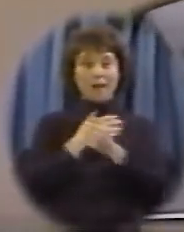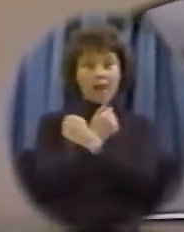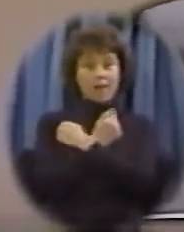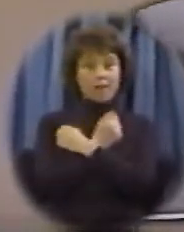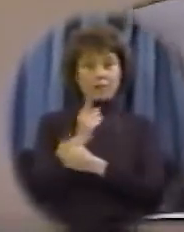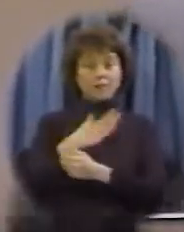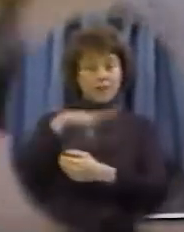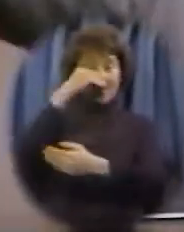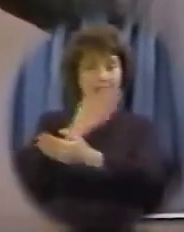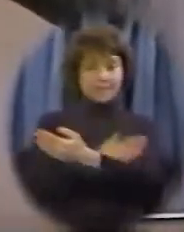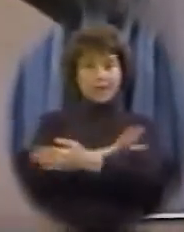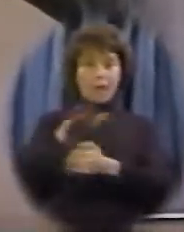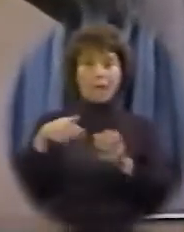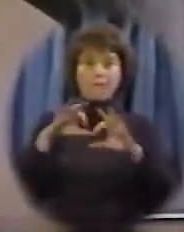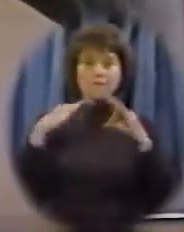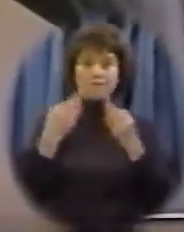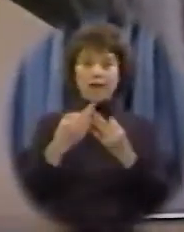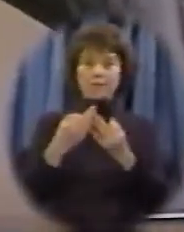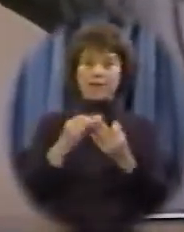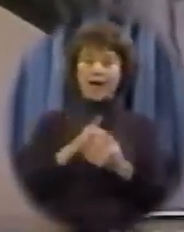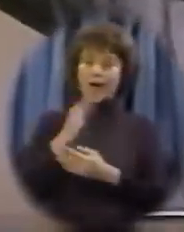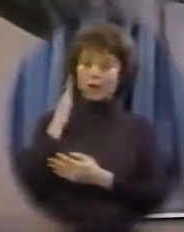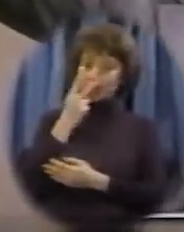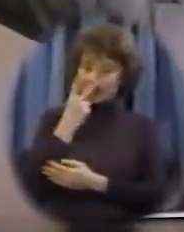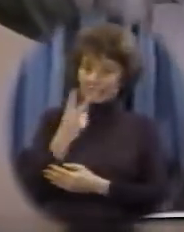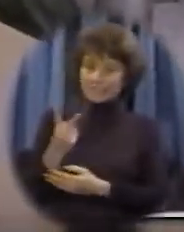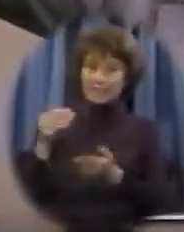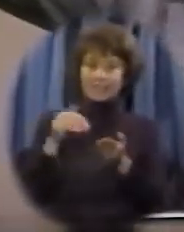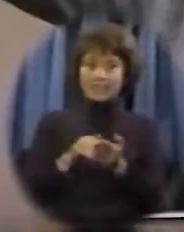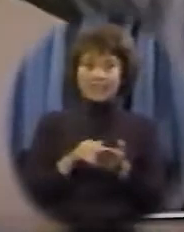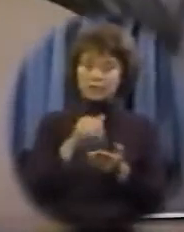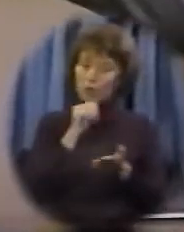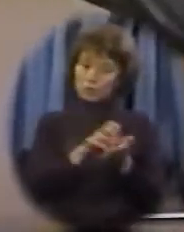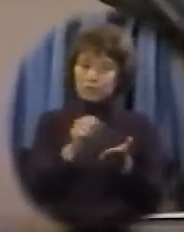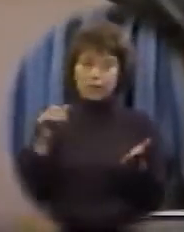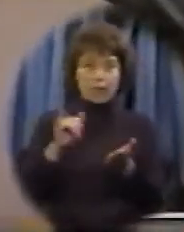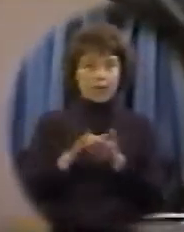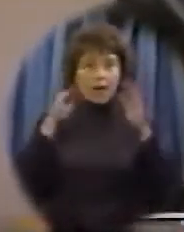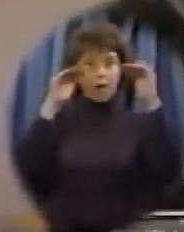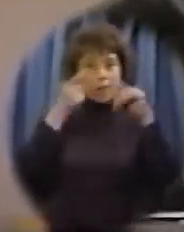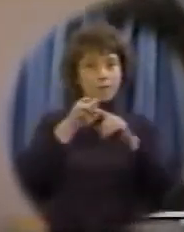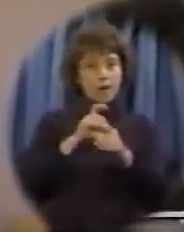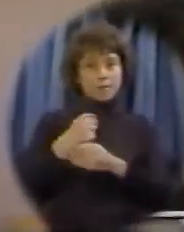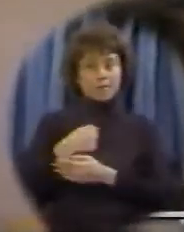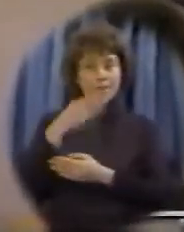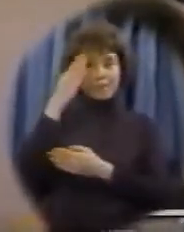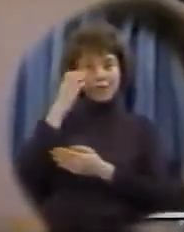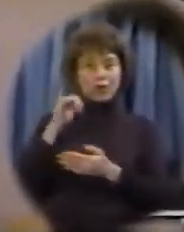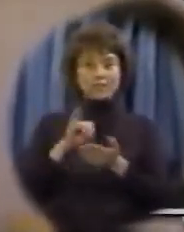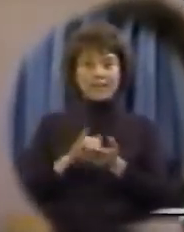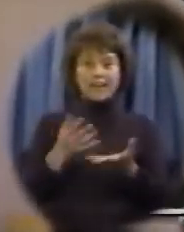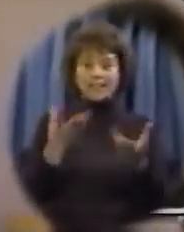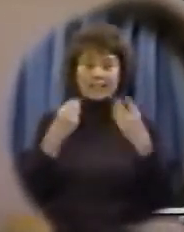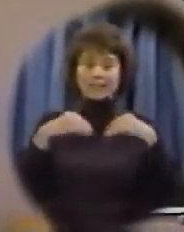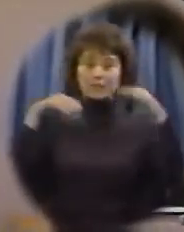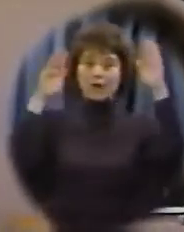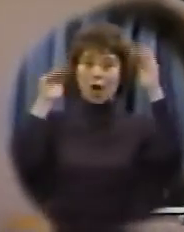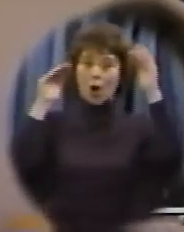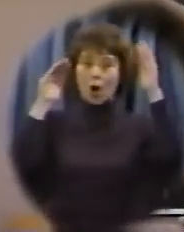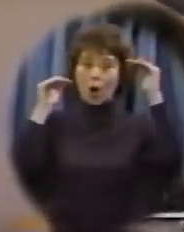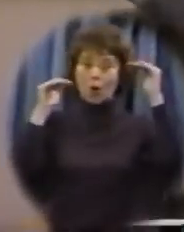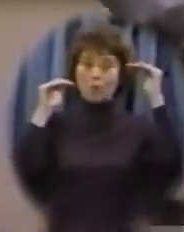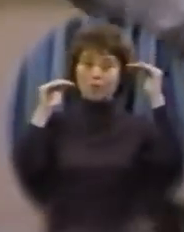Amen. Don't take that hope away from me, Mr. Modernist, Mr. Evolutionist, because it hangs a rainbow of hope around the shimmering shoulders